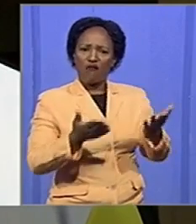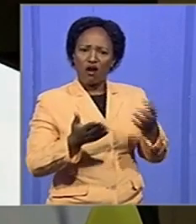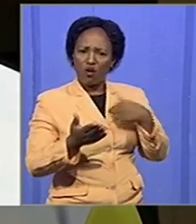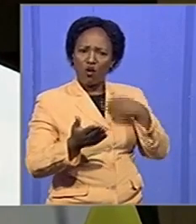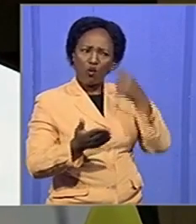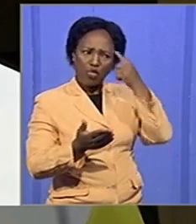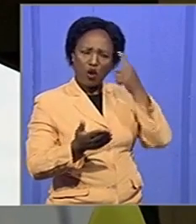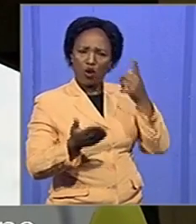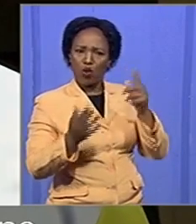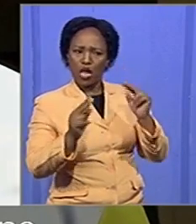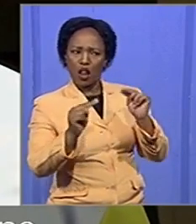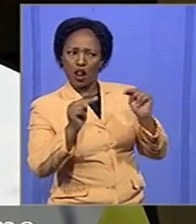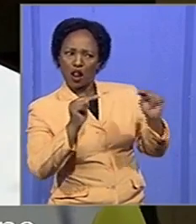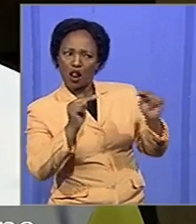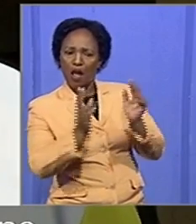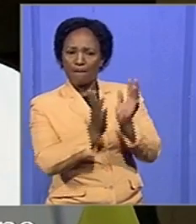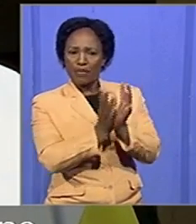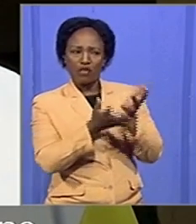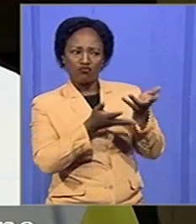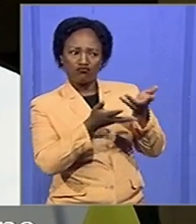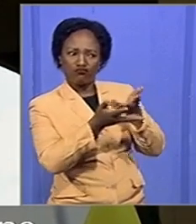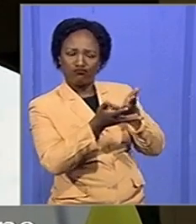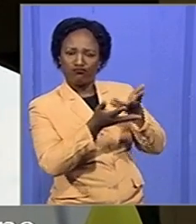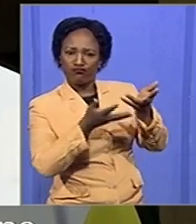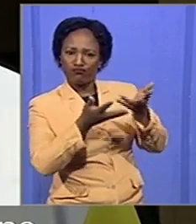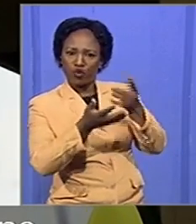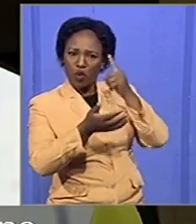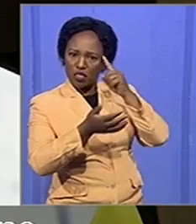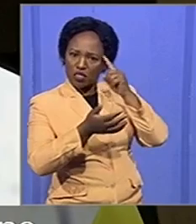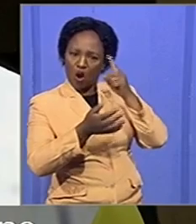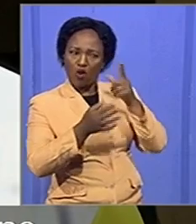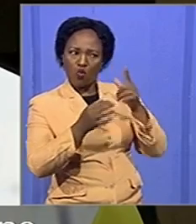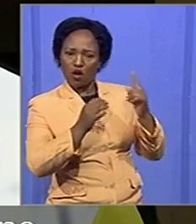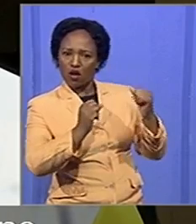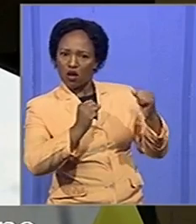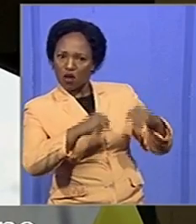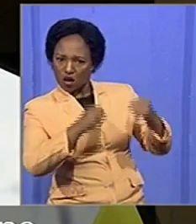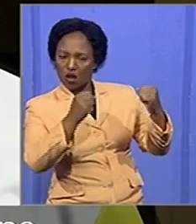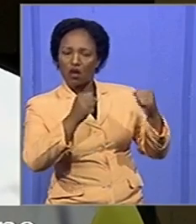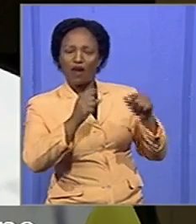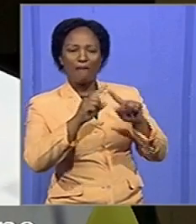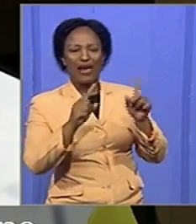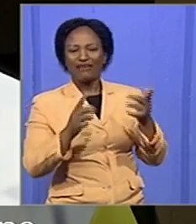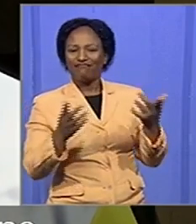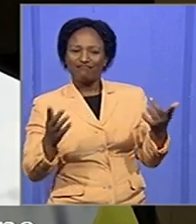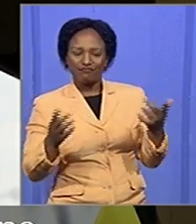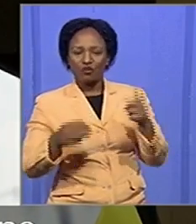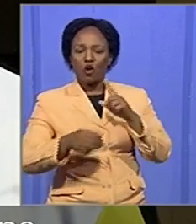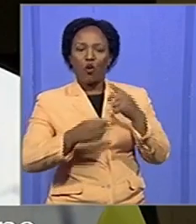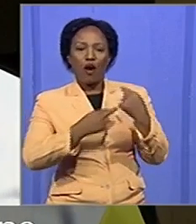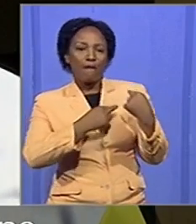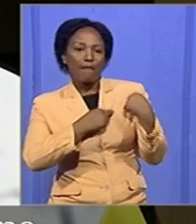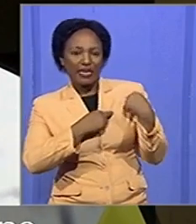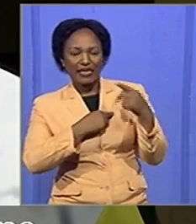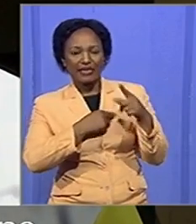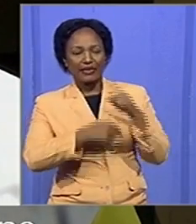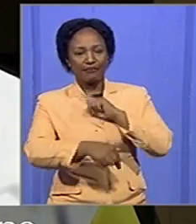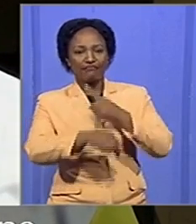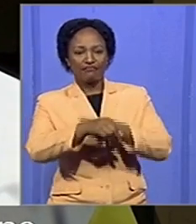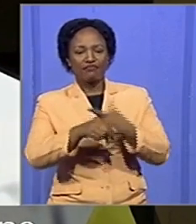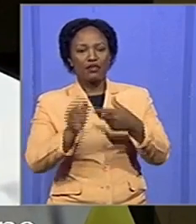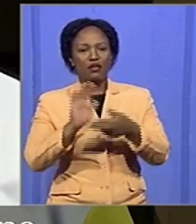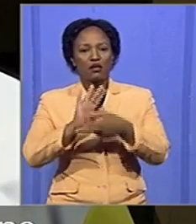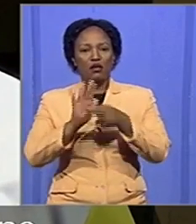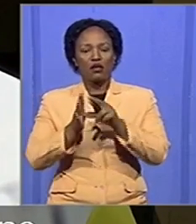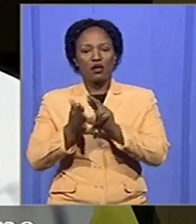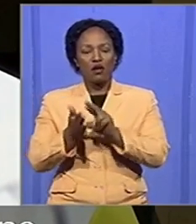closer to each other when we decided to review through our mandate-taking process, to review our